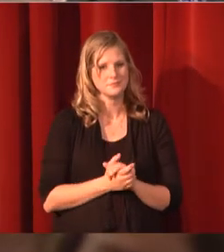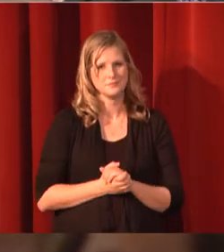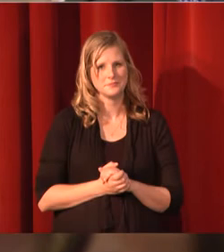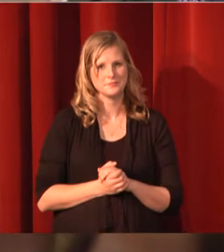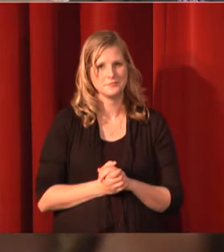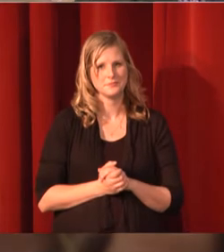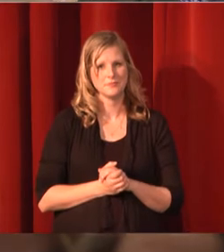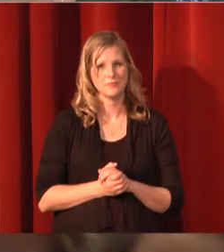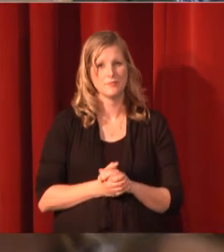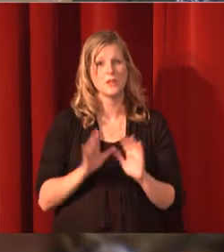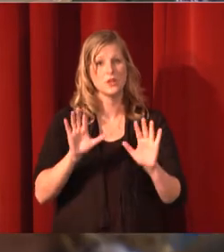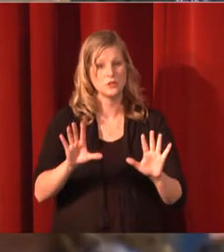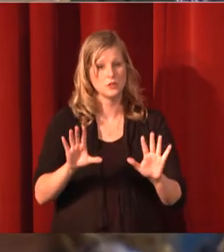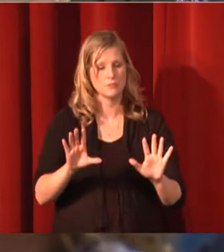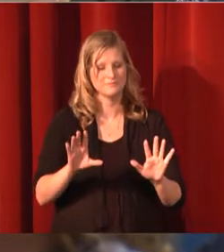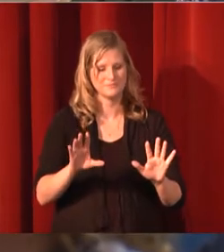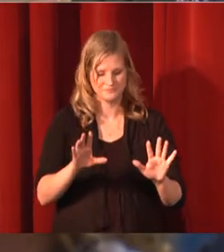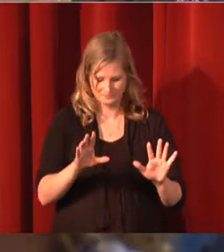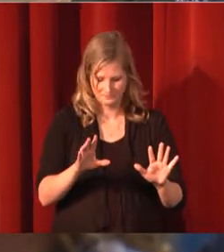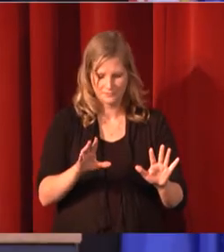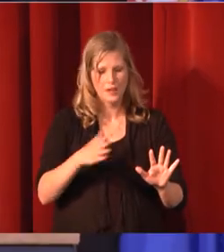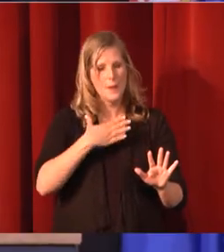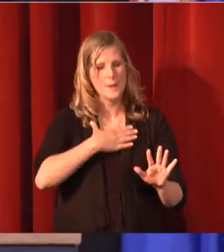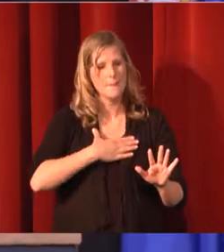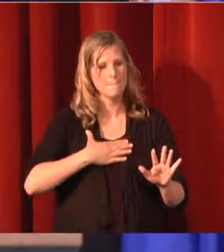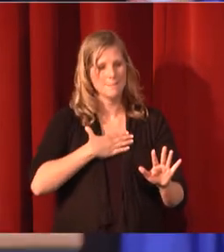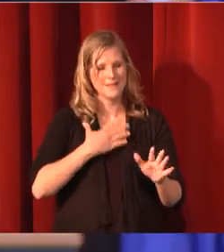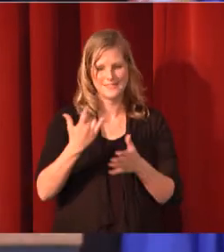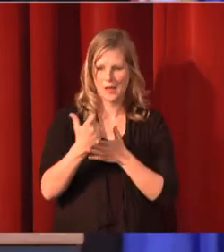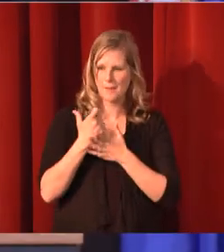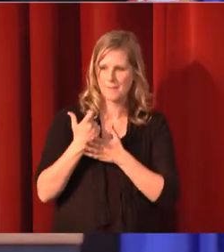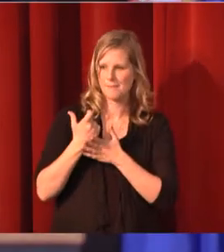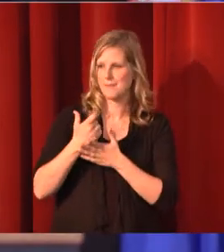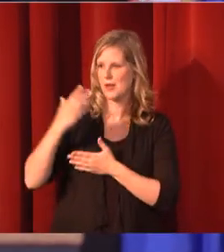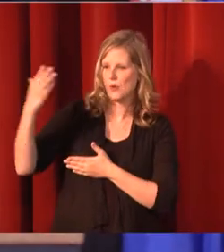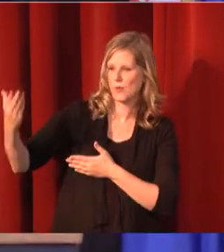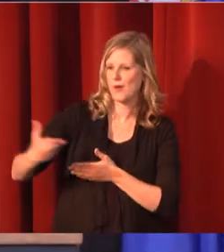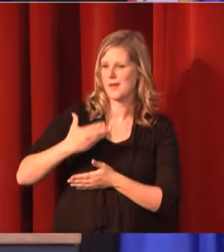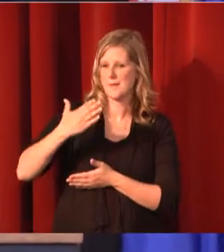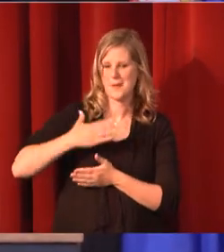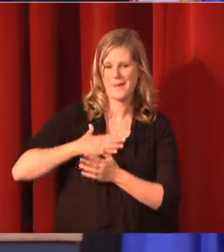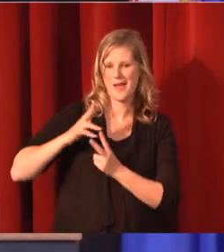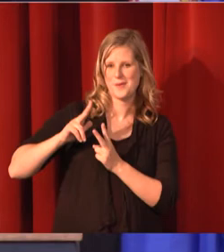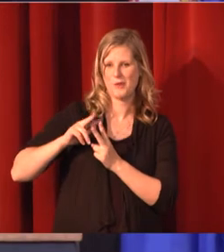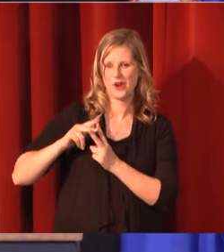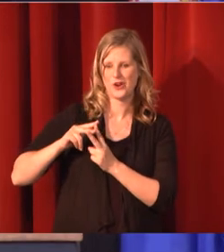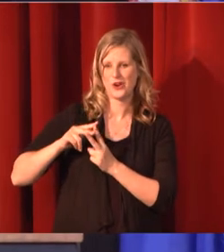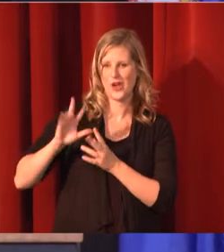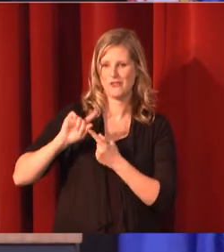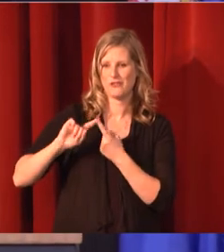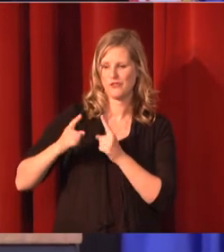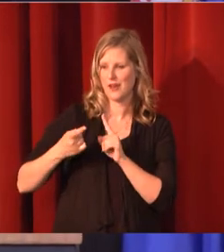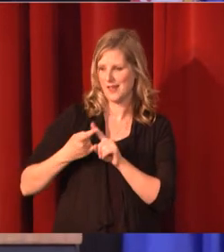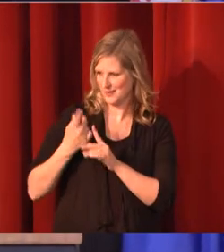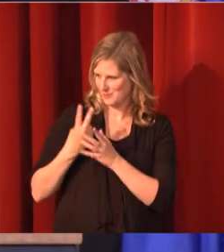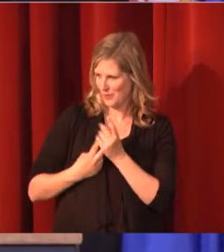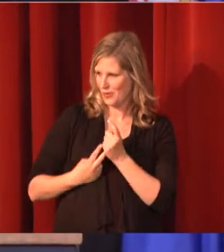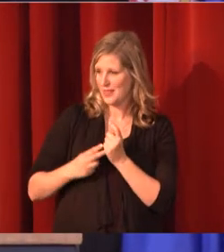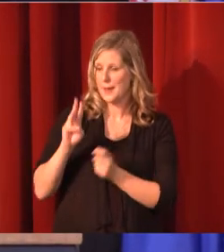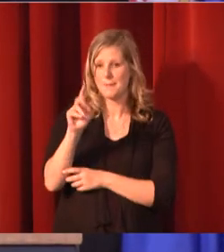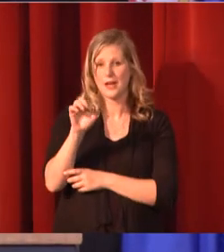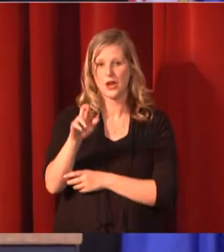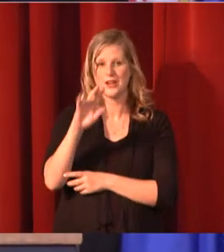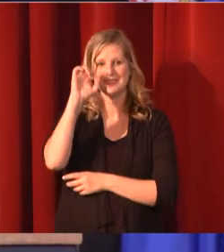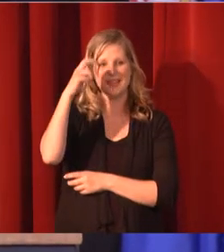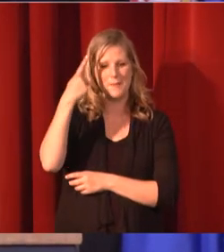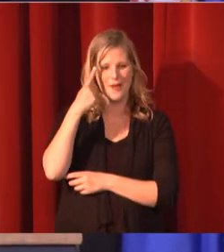so on that high note please help me in giving a warm welcome to my partner and friend and mayor of st.